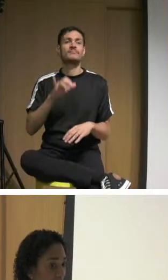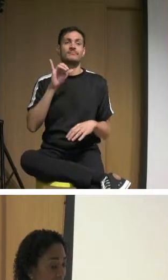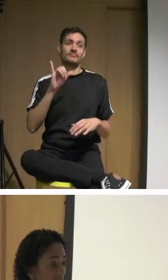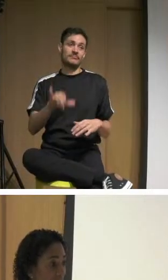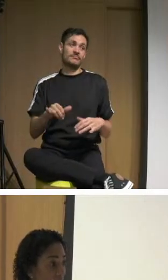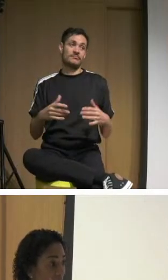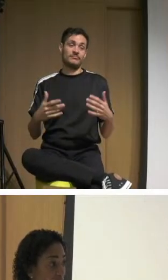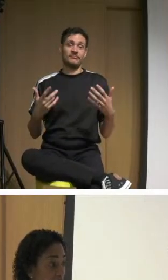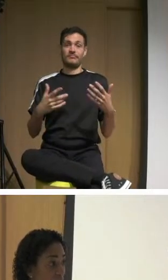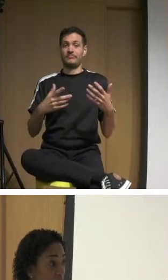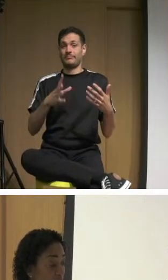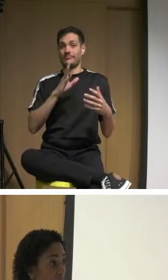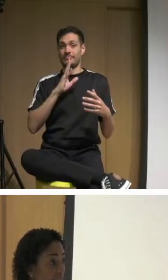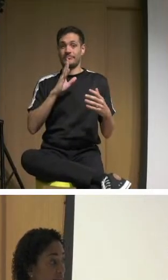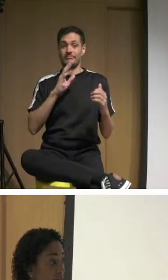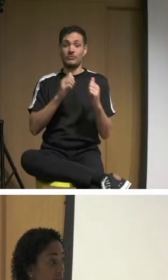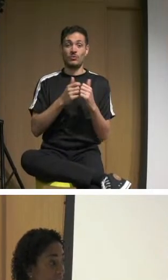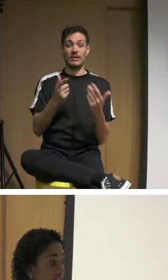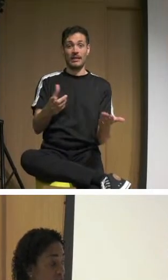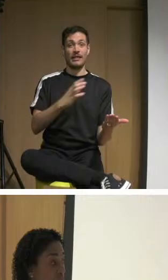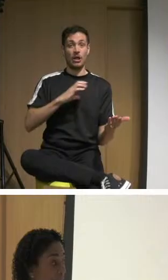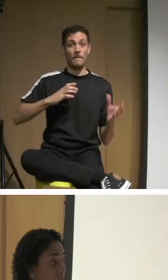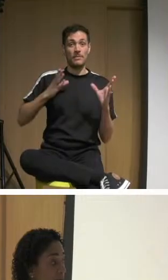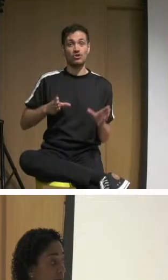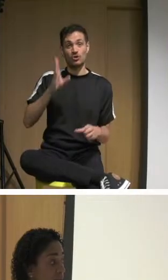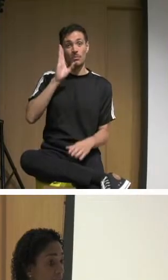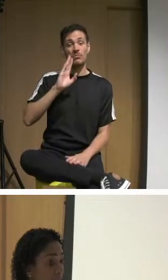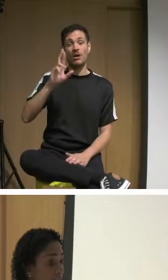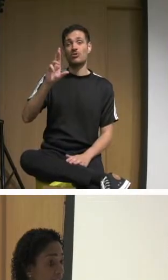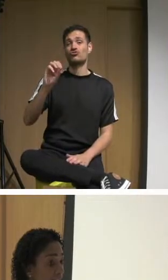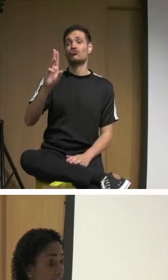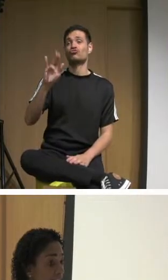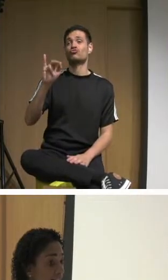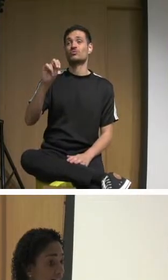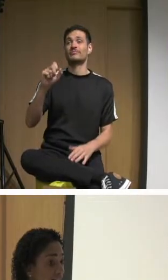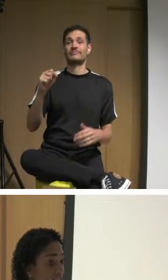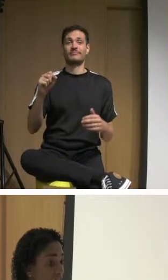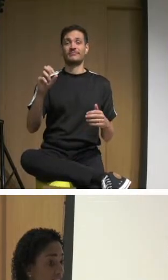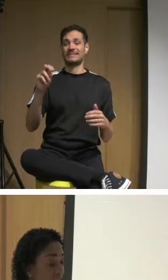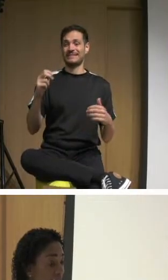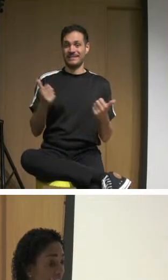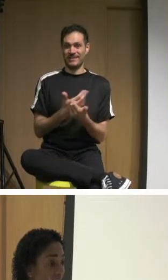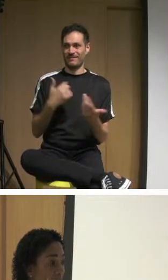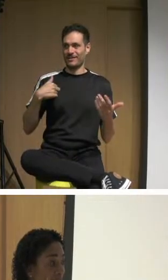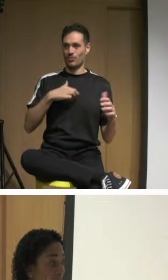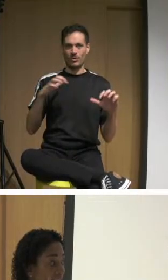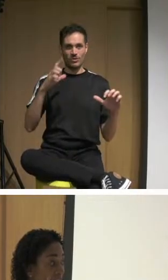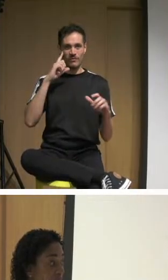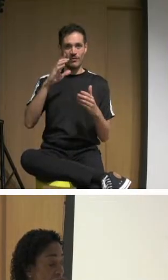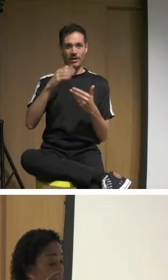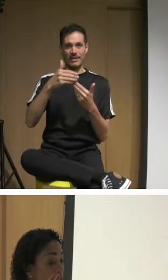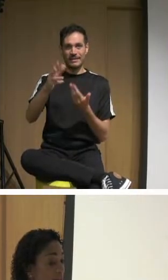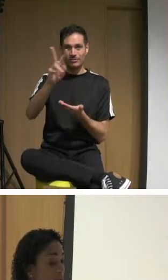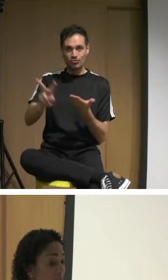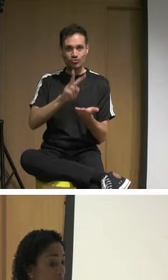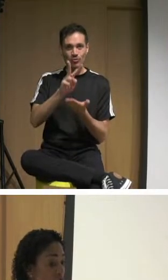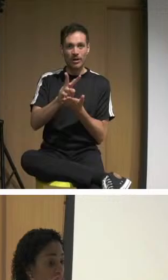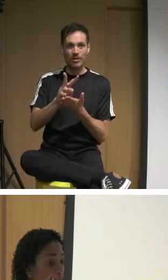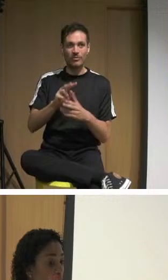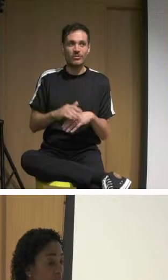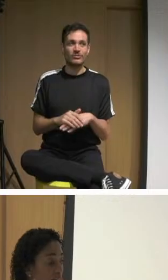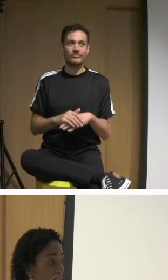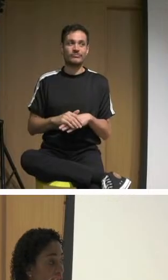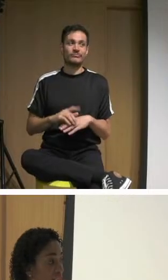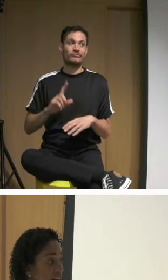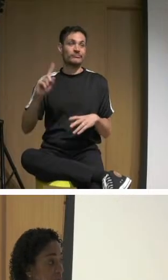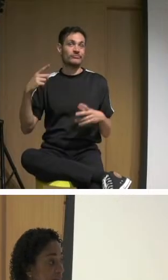saying. Like, if everything we're doing here for the next 2 hours is just, like, we're just going through a motion, we're